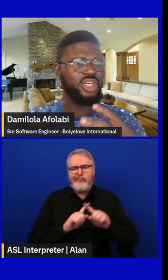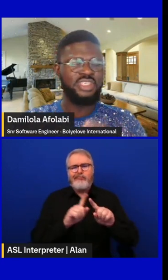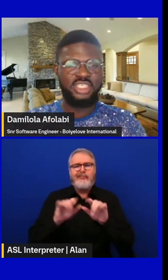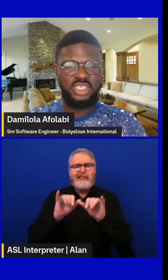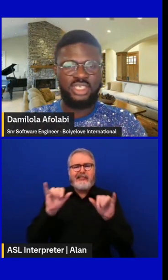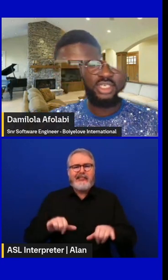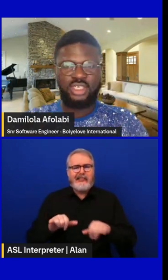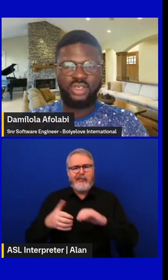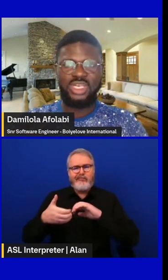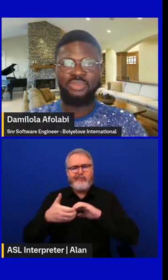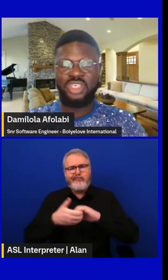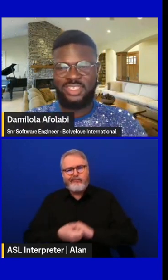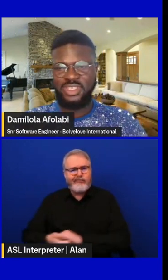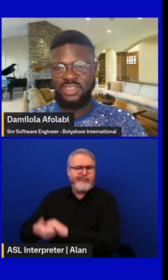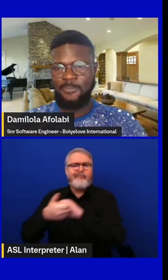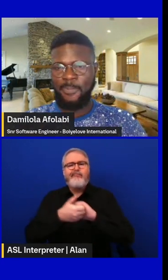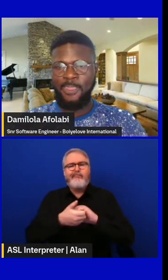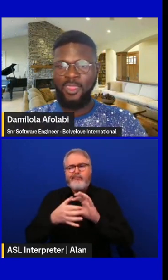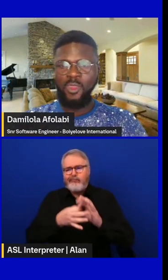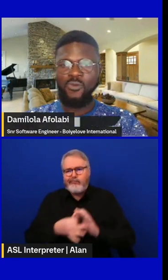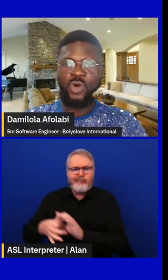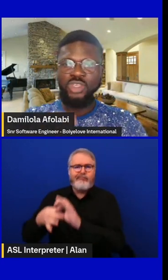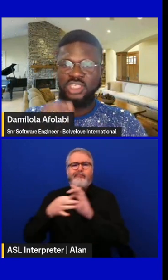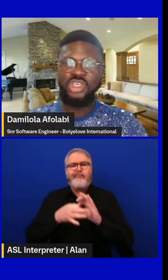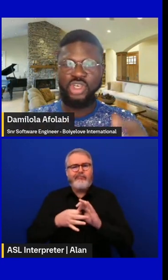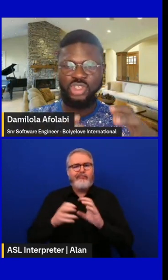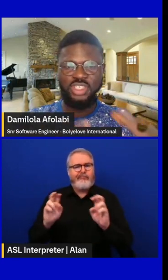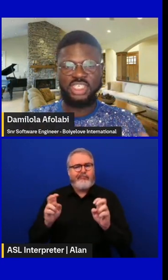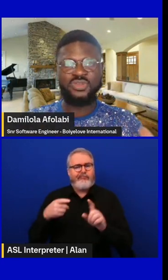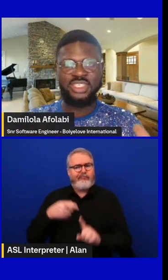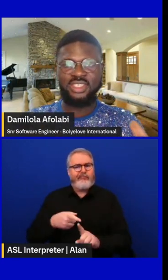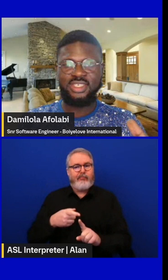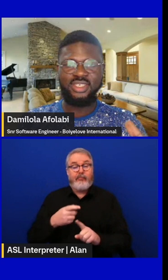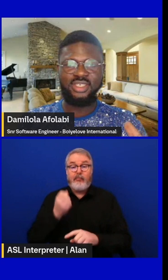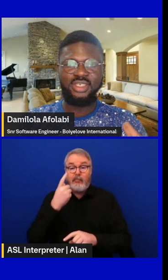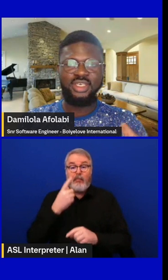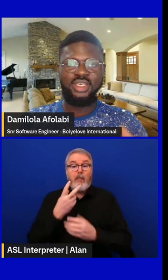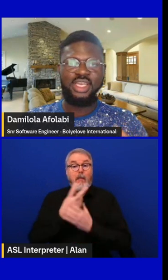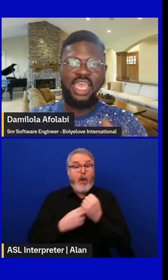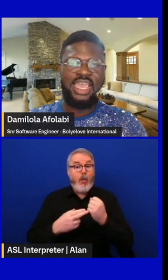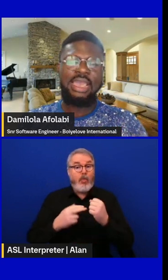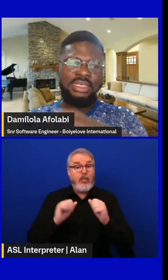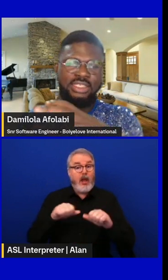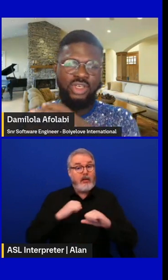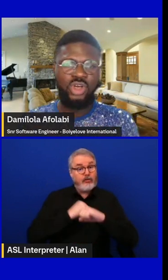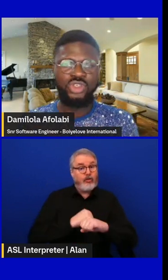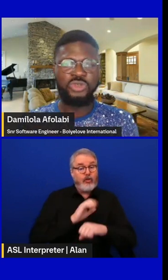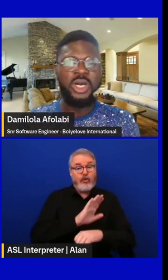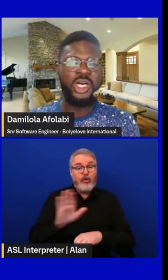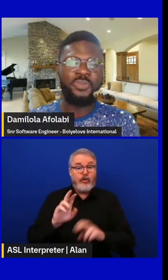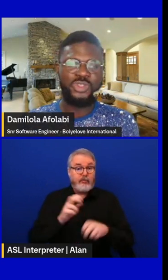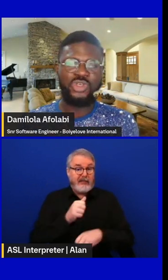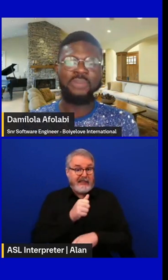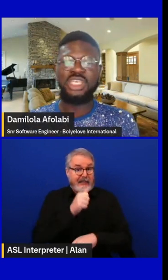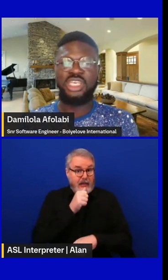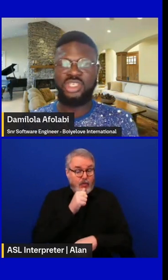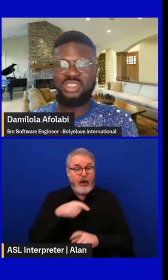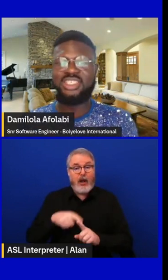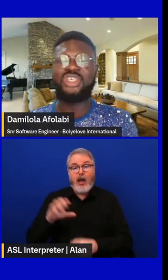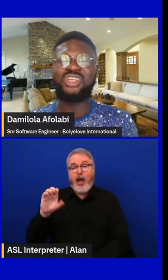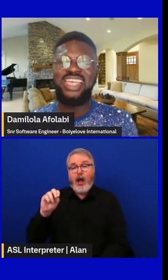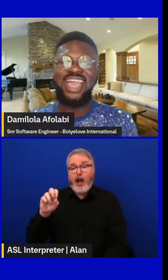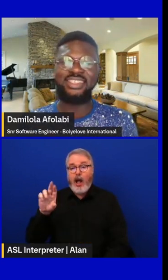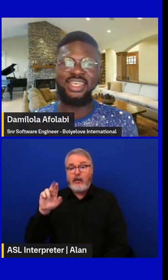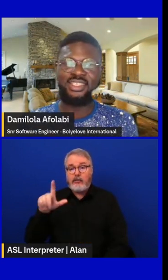provide security collaboratively? Vault secures your secret, and Consul helps your